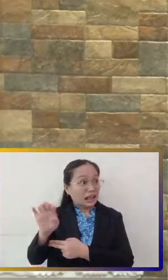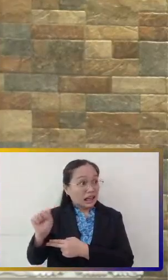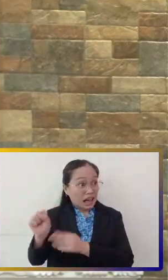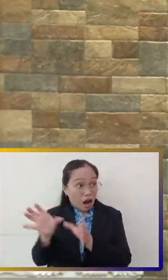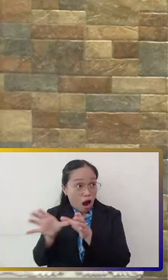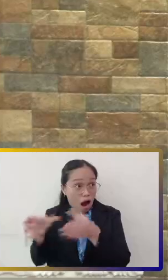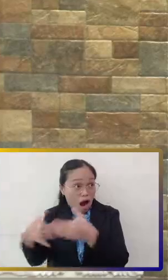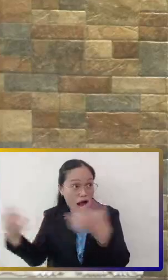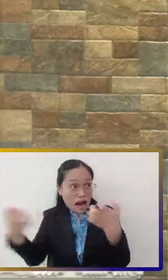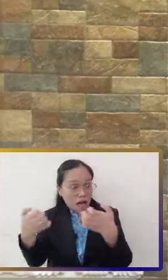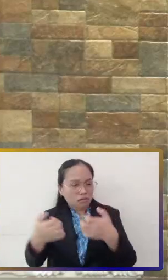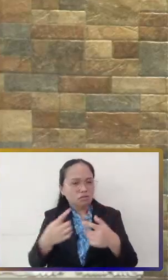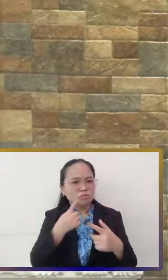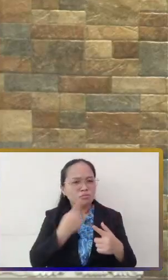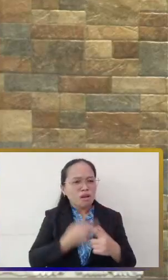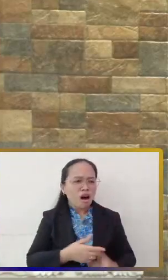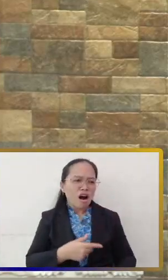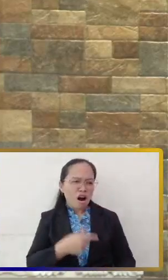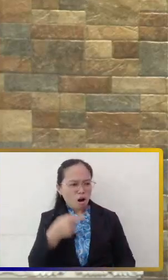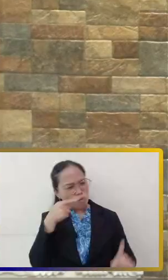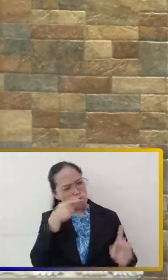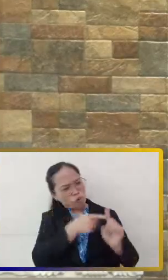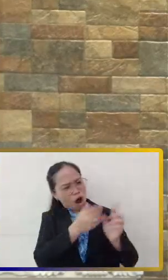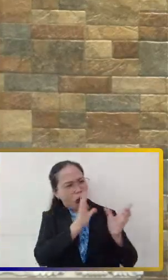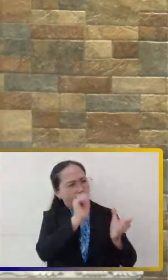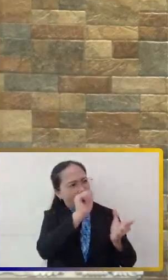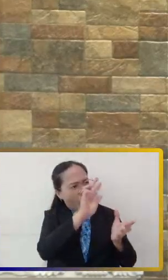nilang kunin, kapatid. Kasi ang iniisip nila,